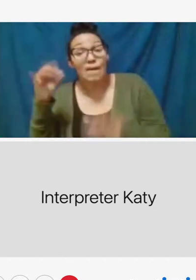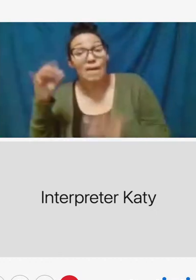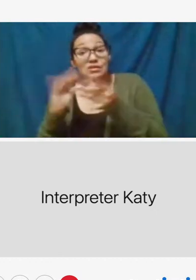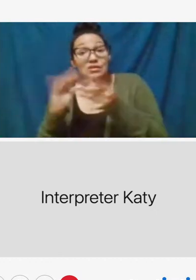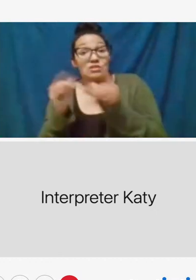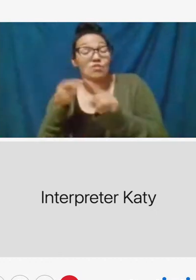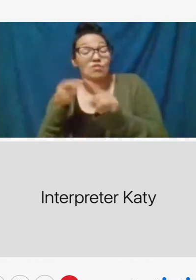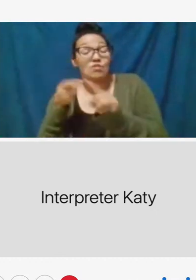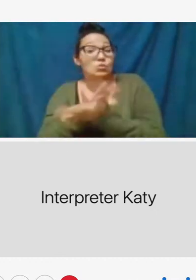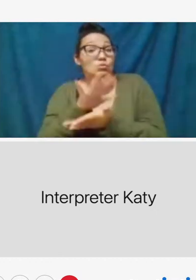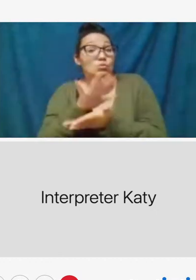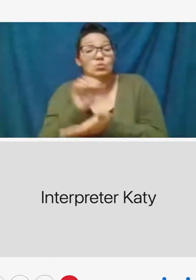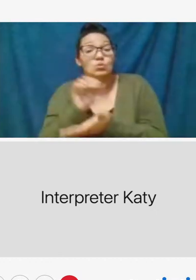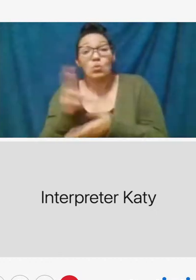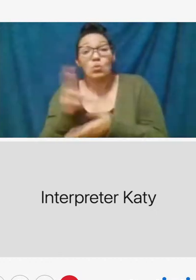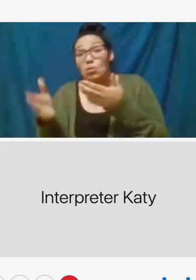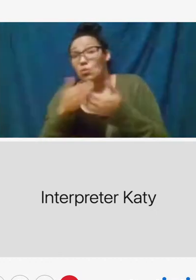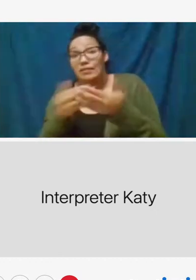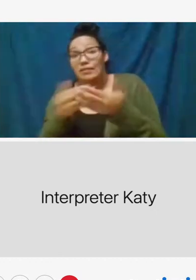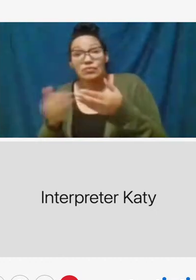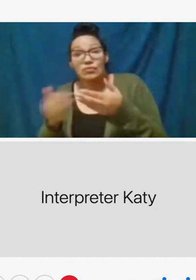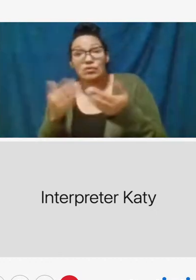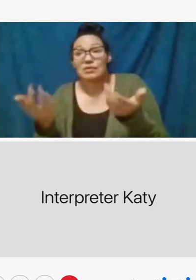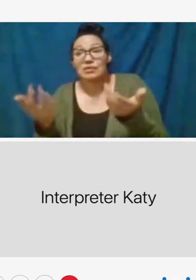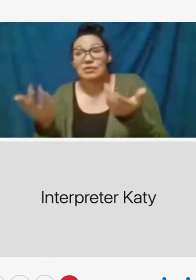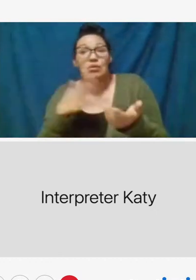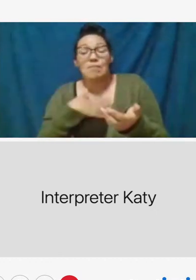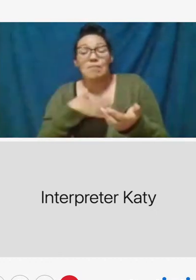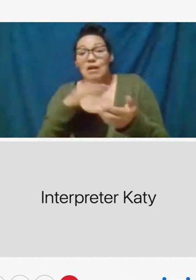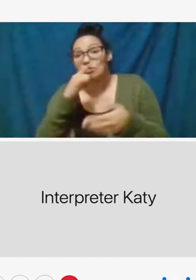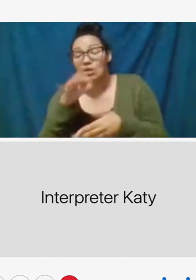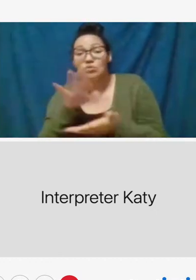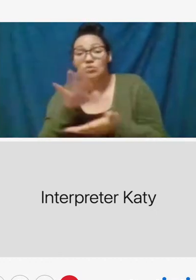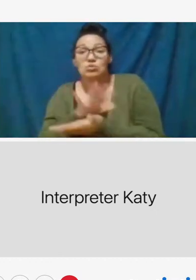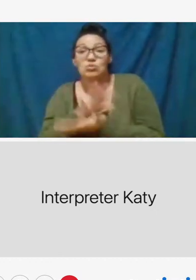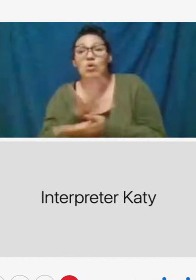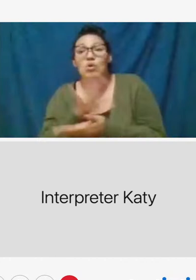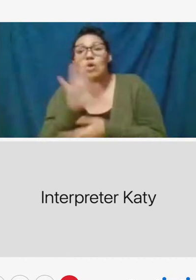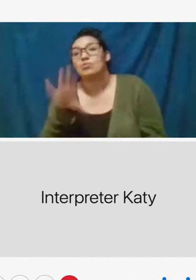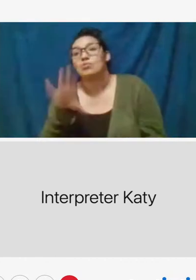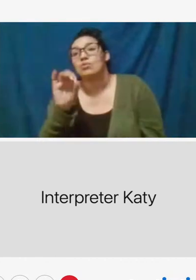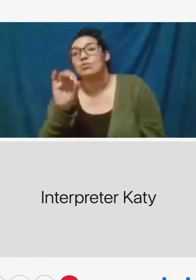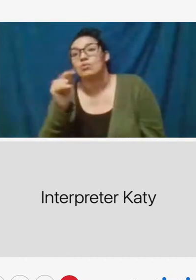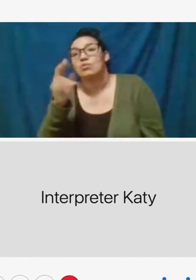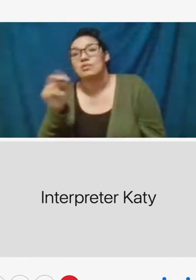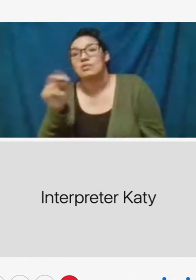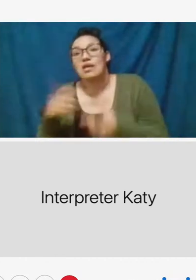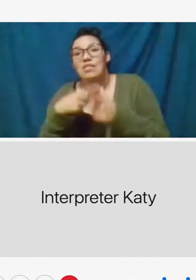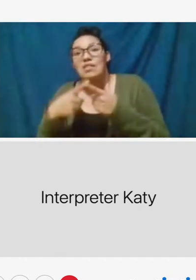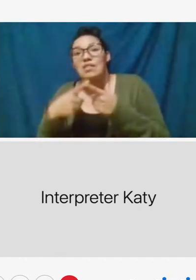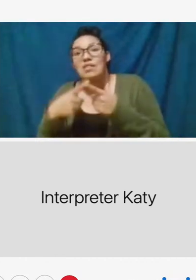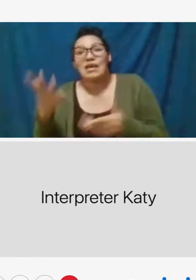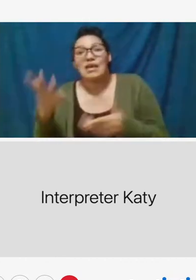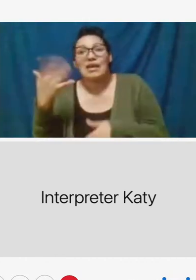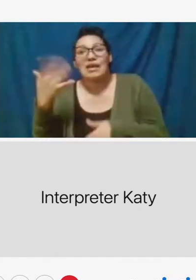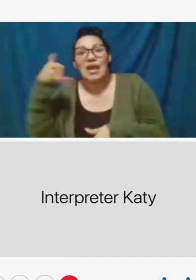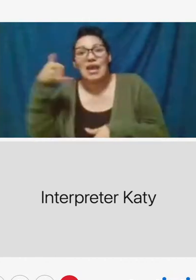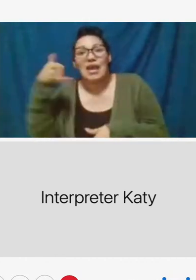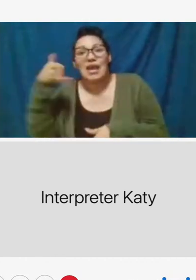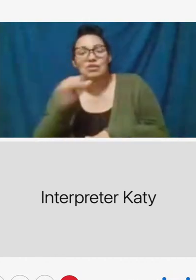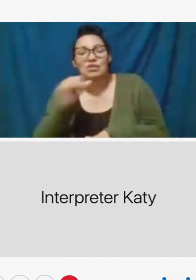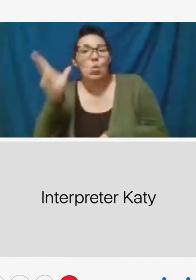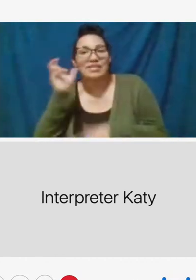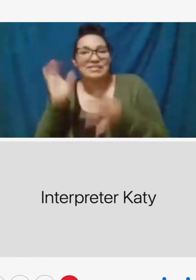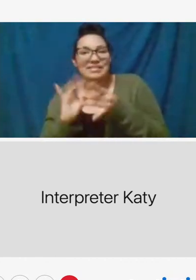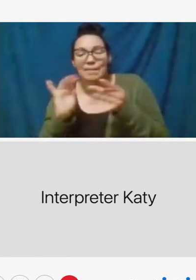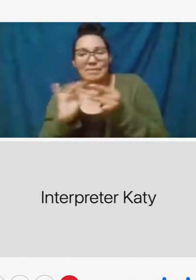know that my child's school oh it's Colton and they hang up the phone they don't even listen to the to the what the message is so I don't